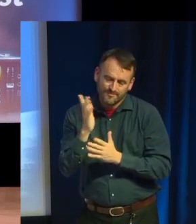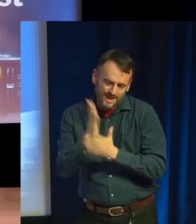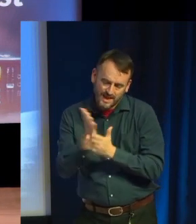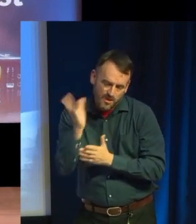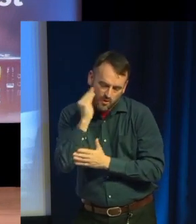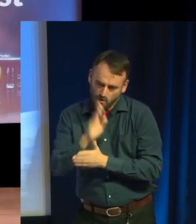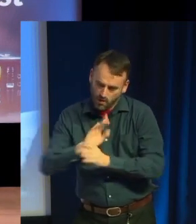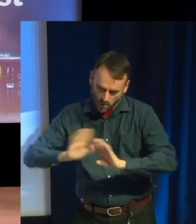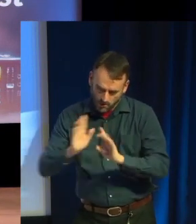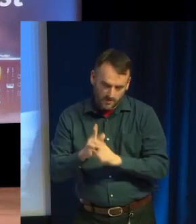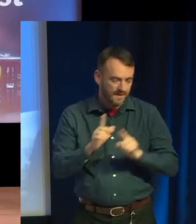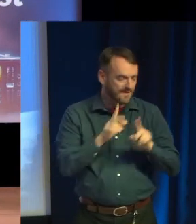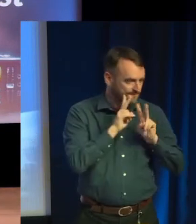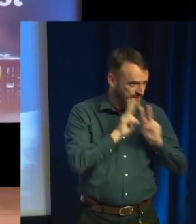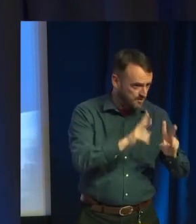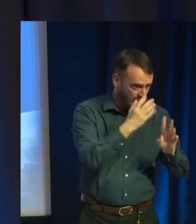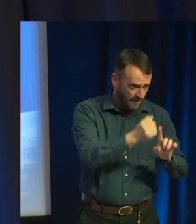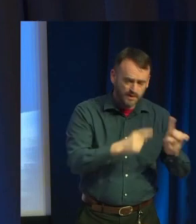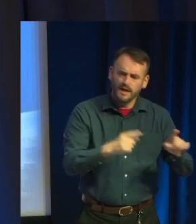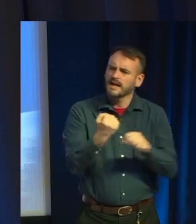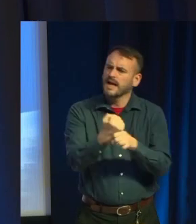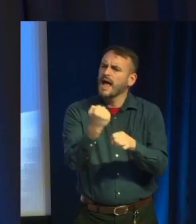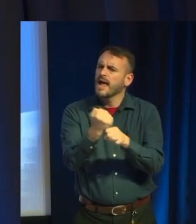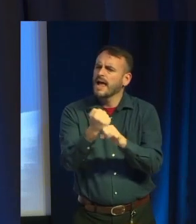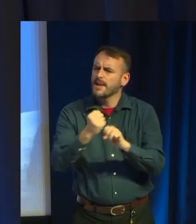game is about a